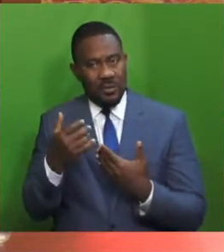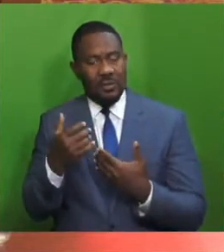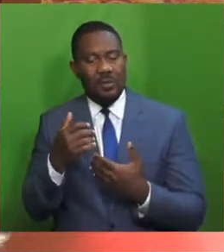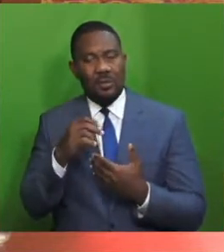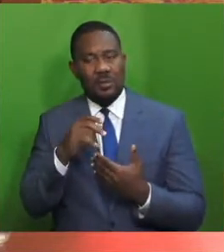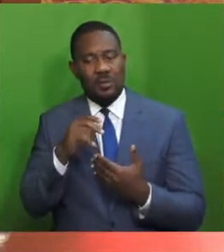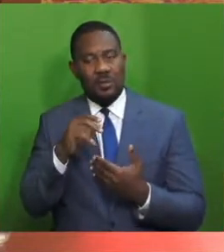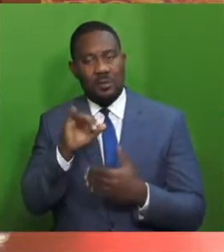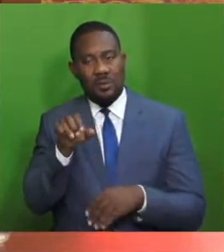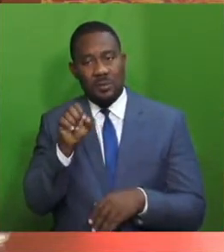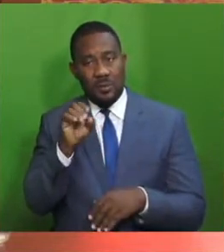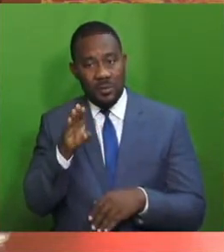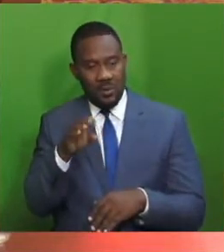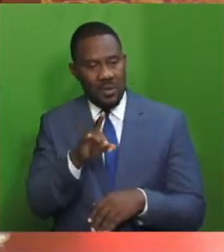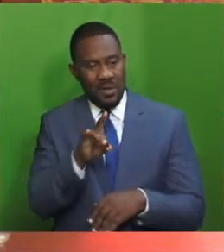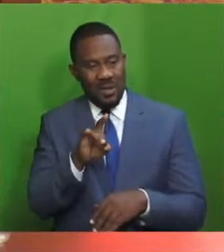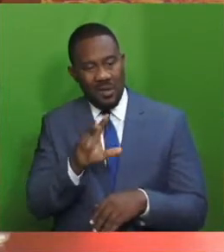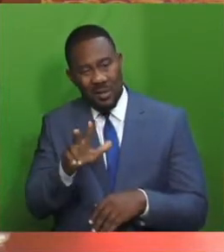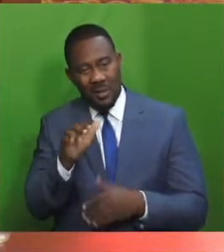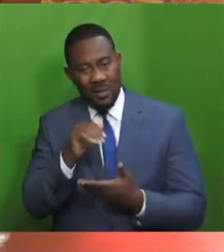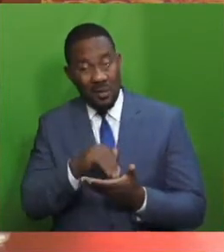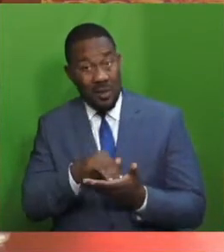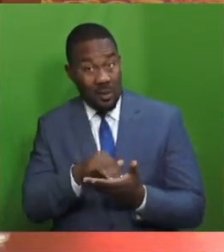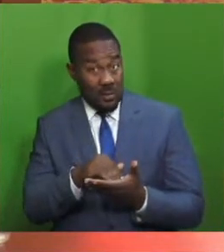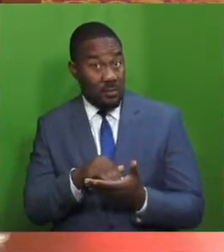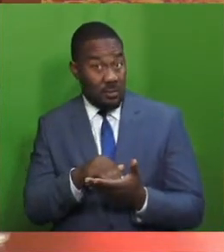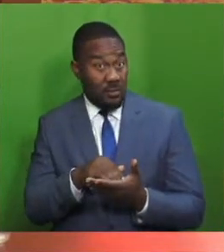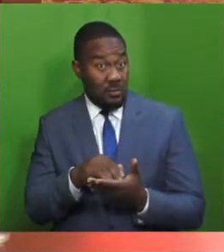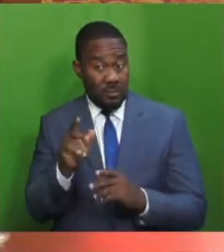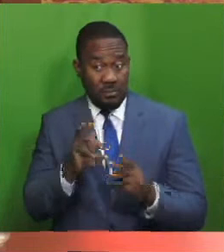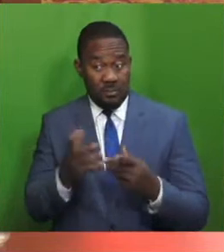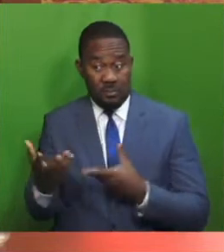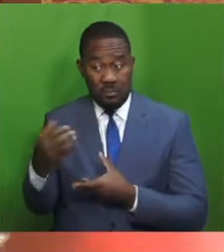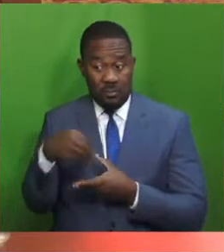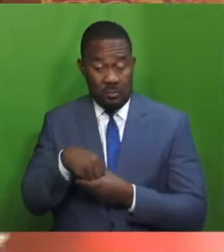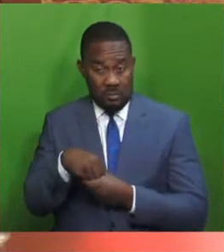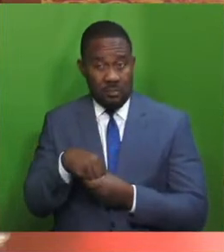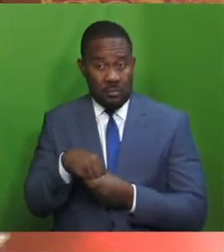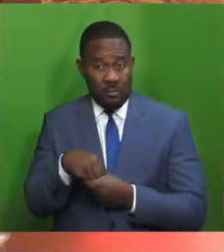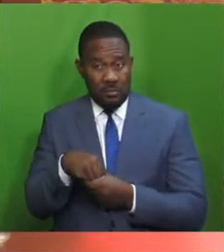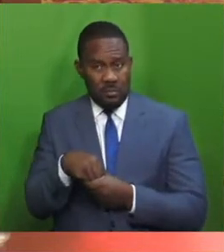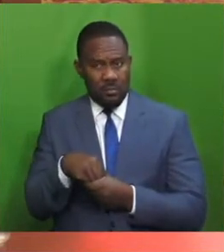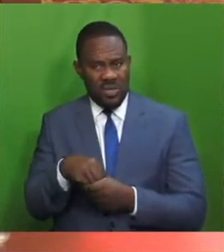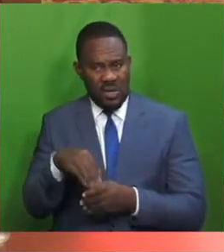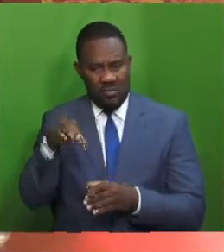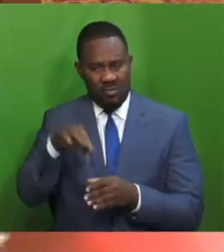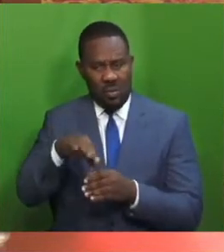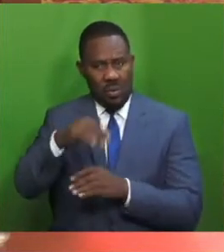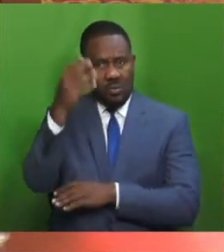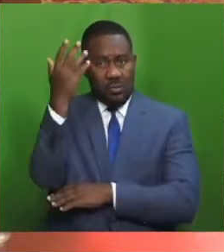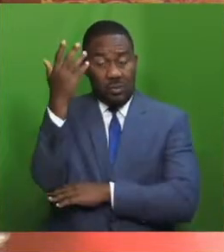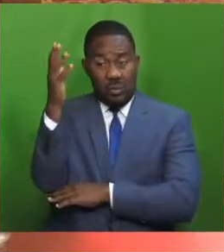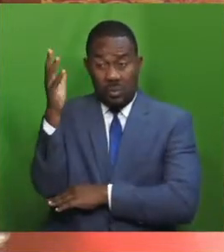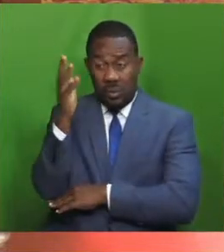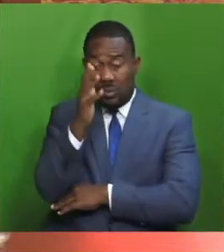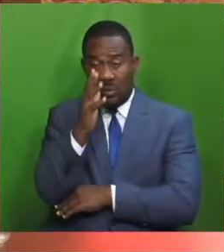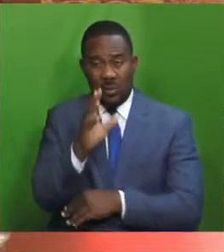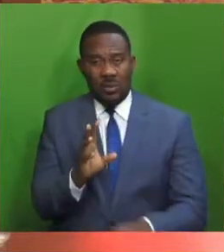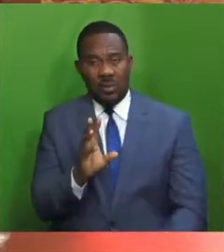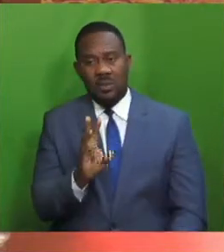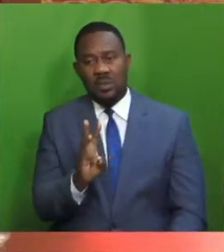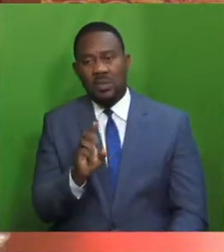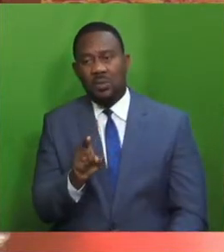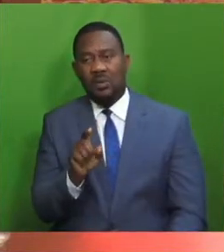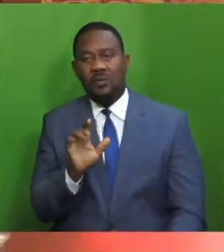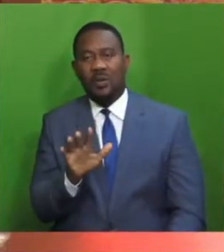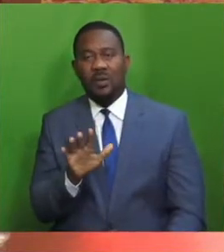citizens have been recruited under the forest plantation programs in reforestation of our 6.5